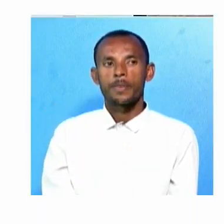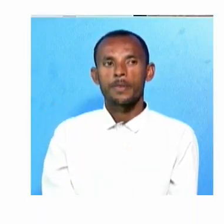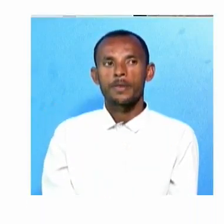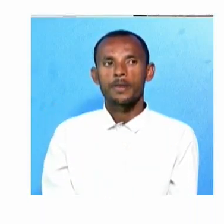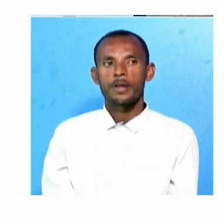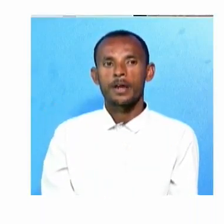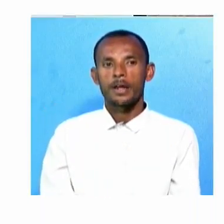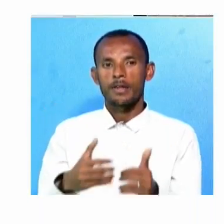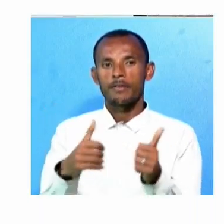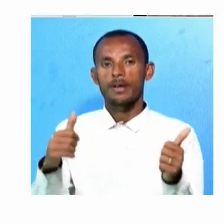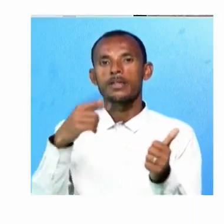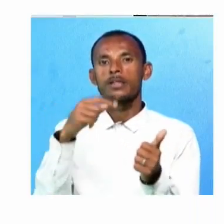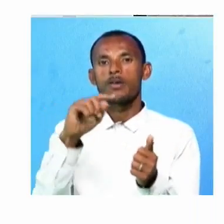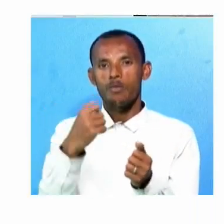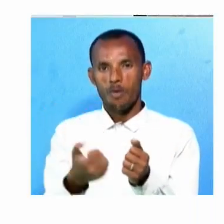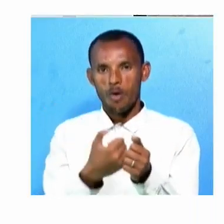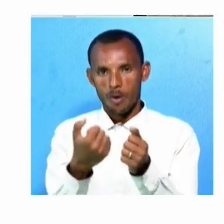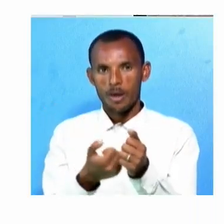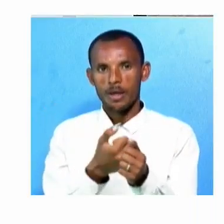the following